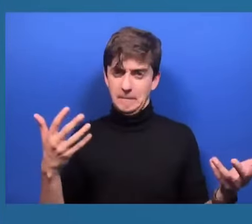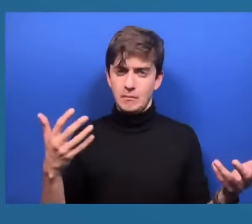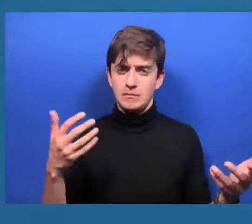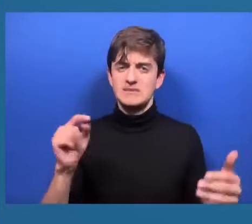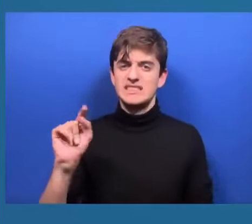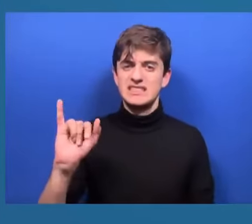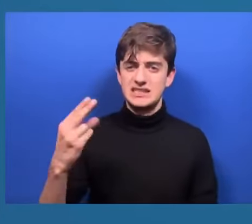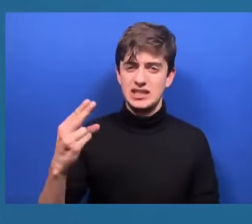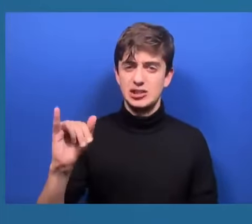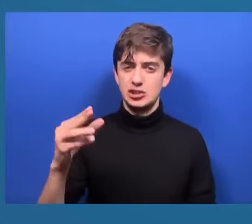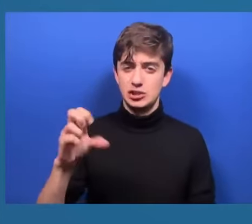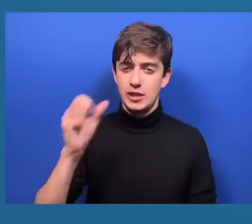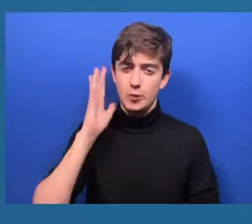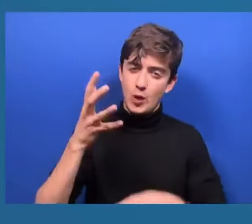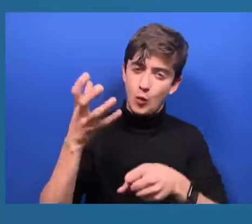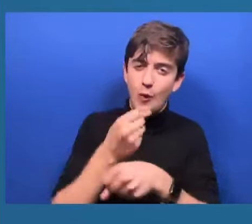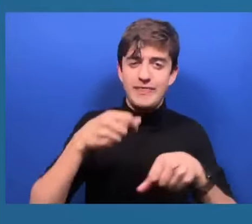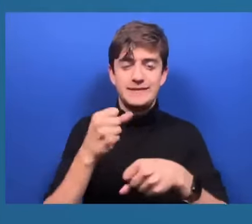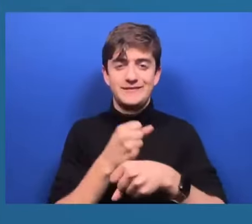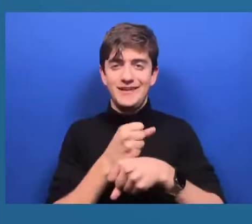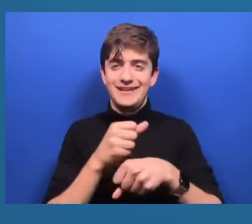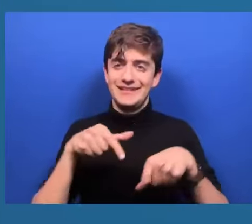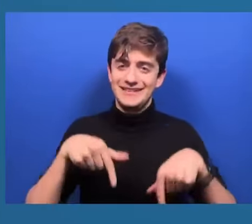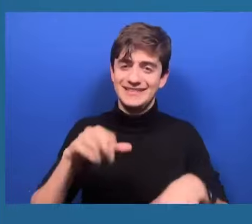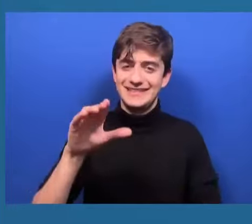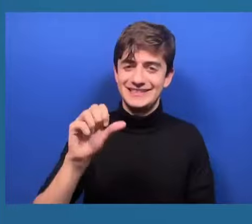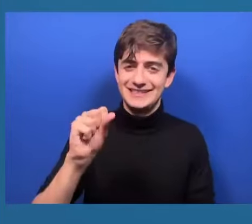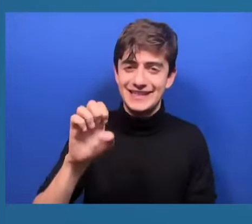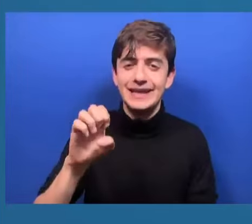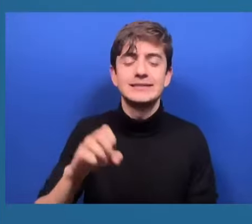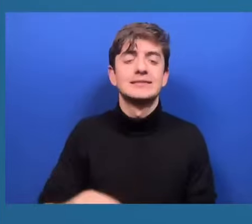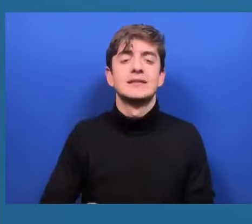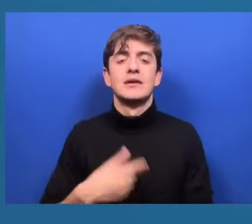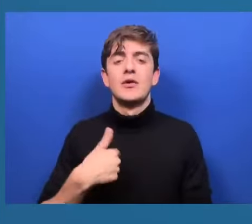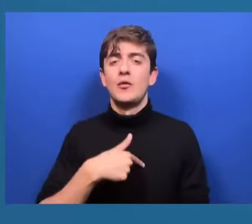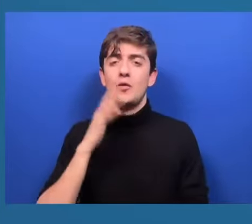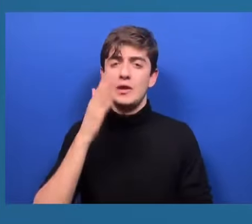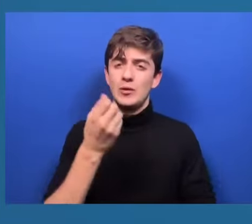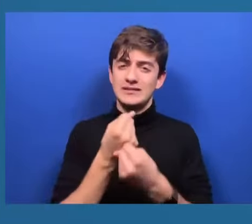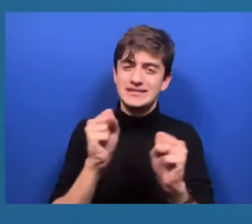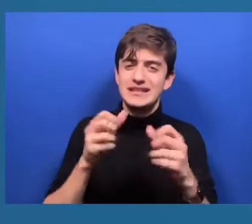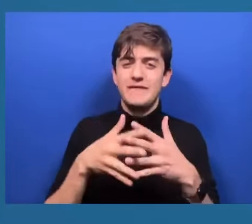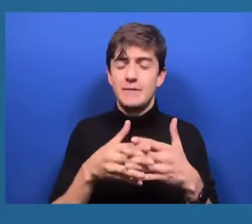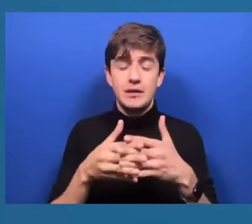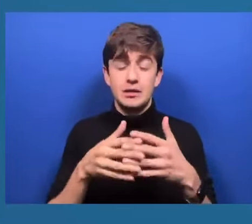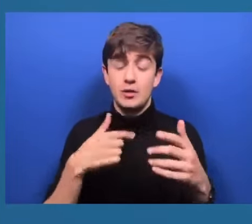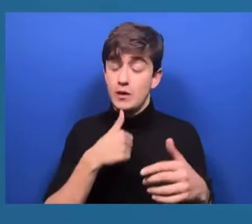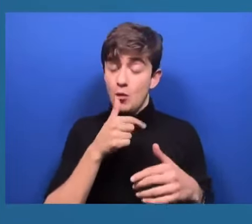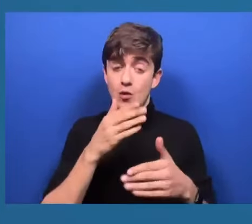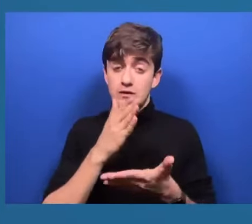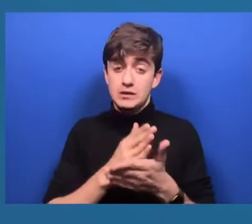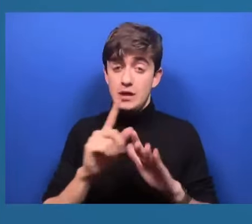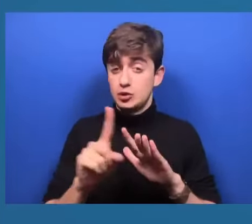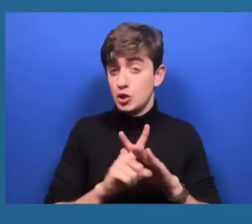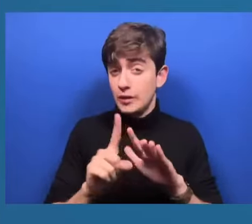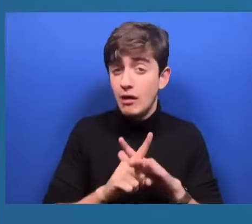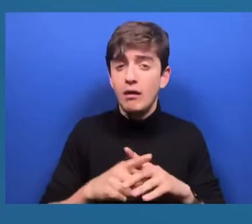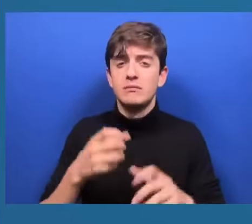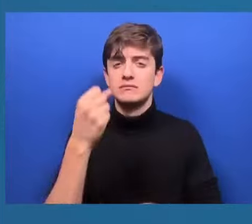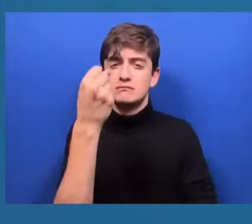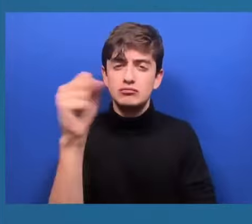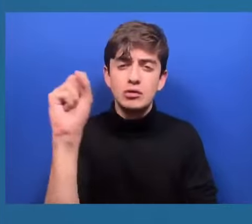this fight. She will win this case. We will save America. We'll not stop showing up and protesting and marching and